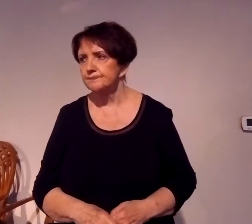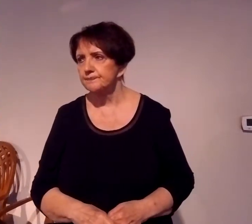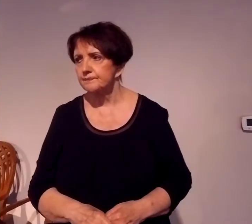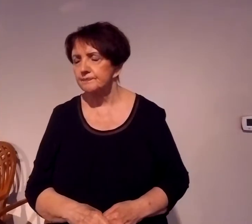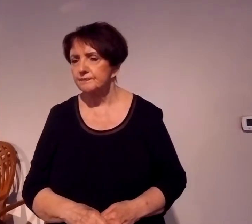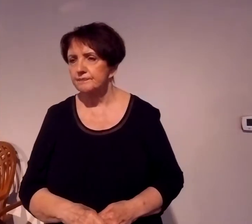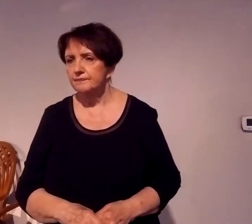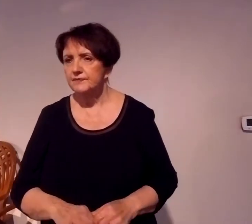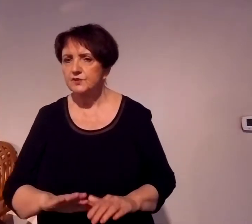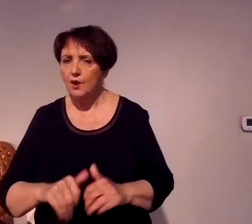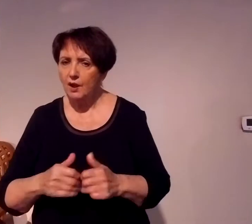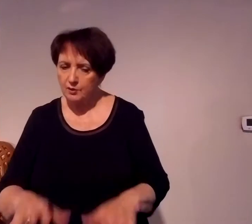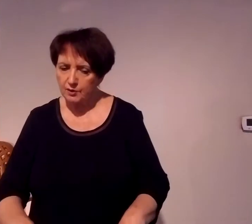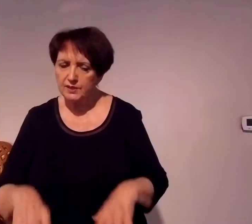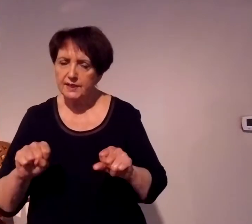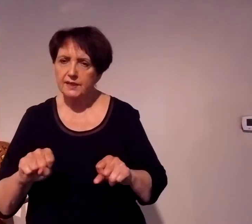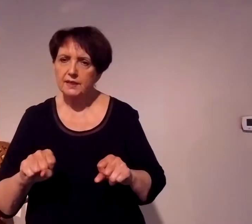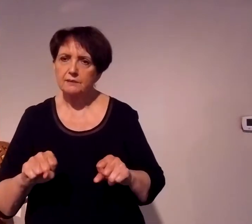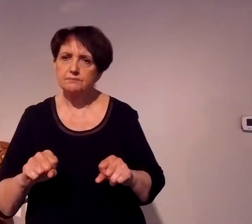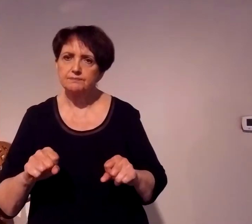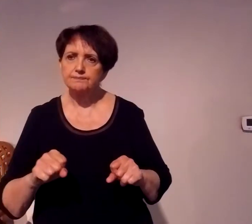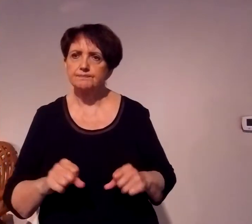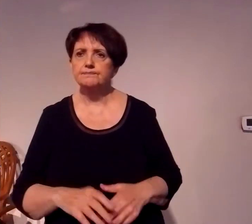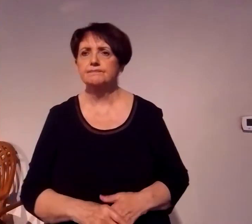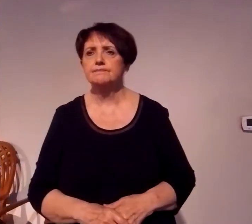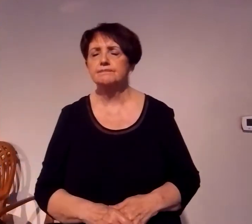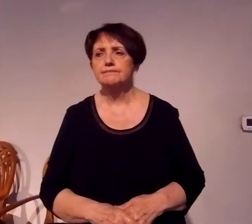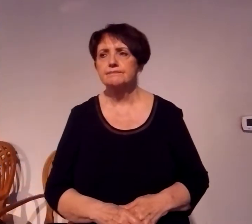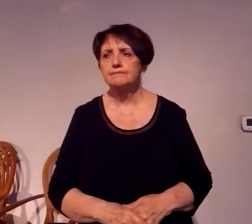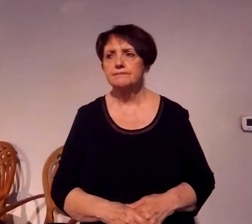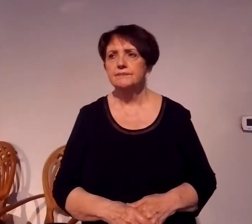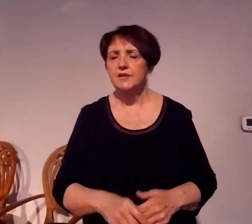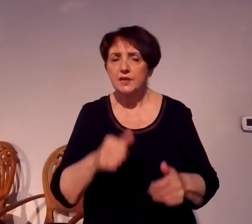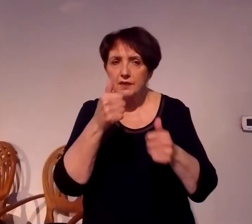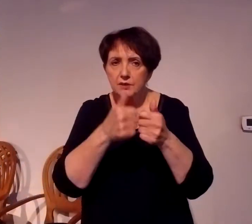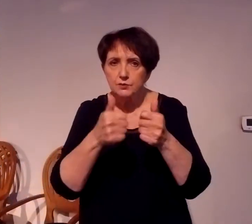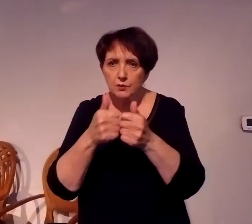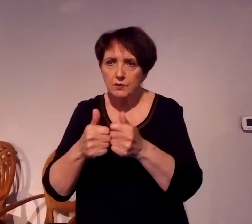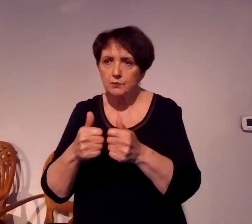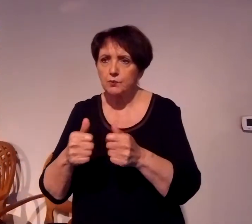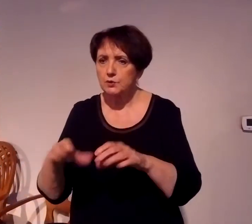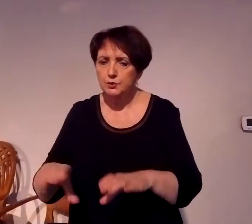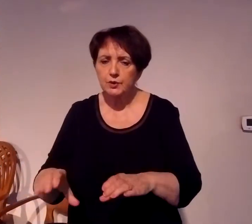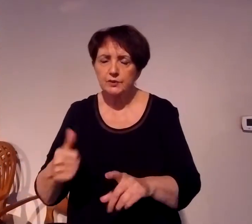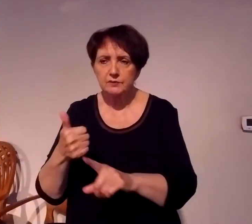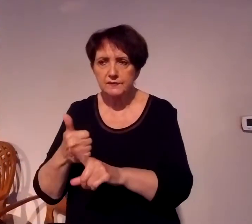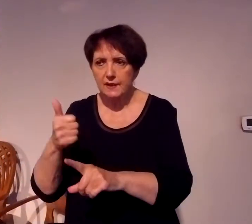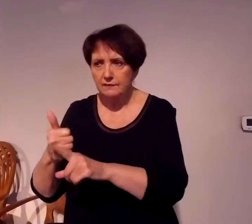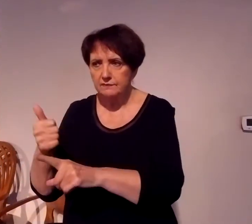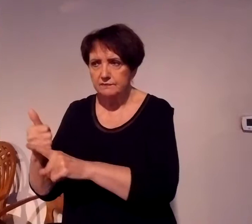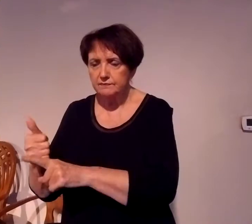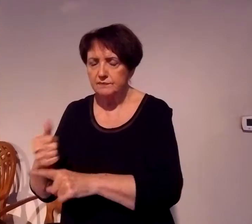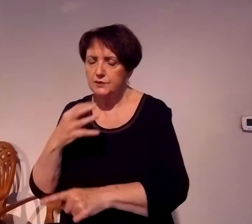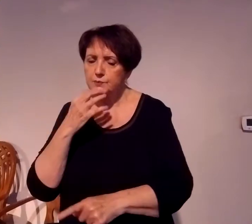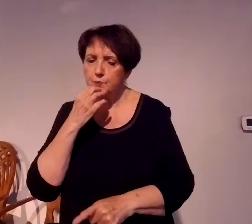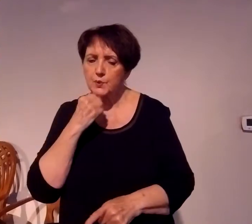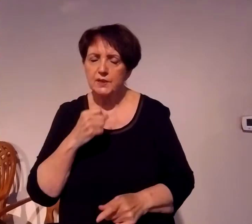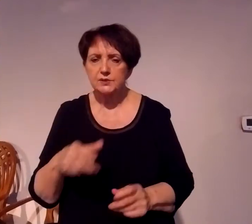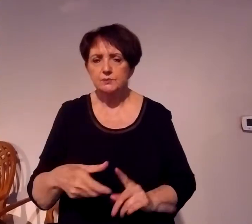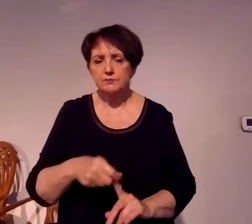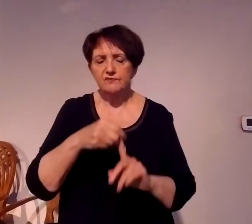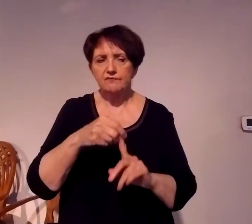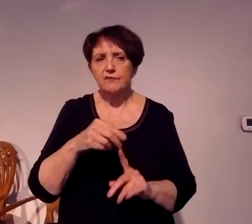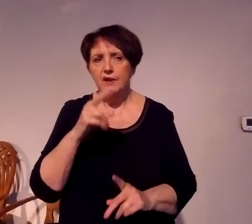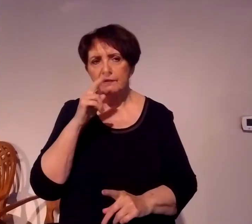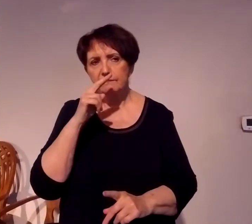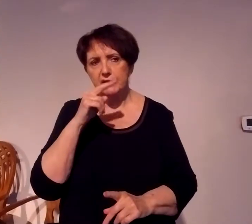So how are we going to take it up? Each and every one of us is going to take it up in our own unique, precious, funny bunny